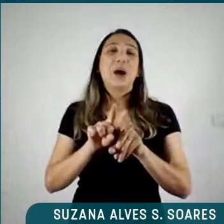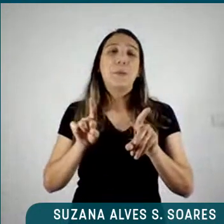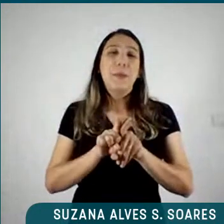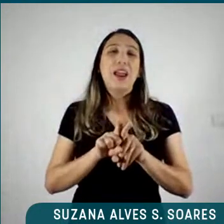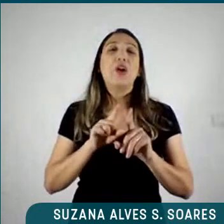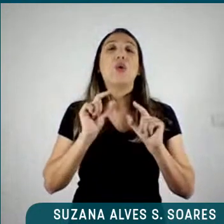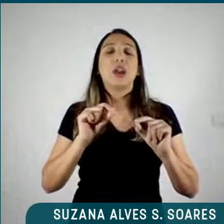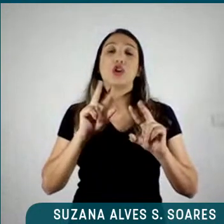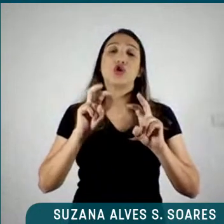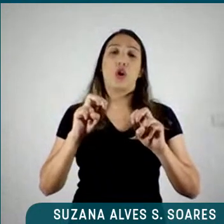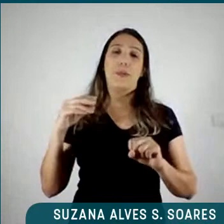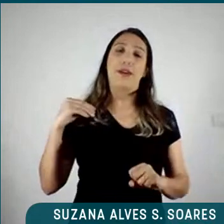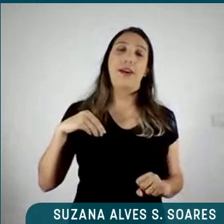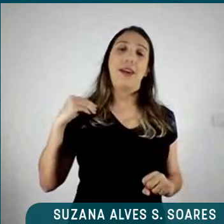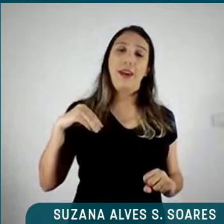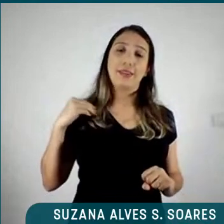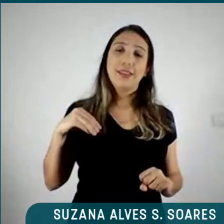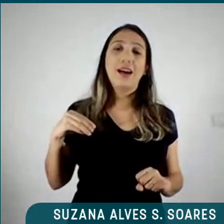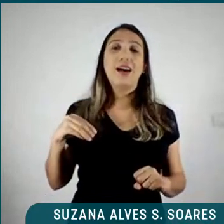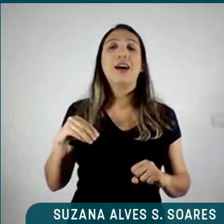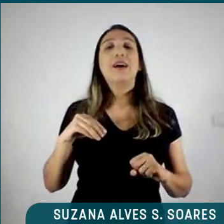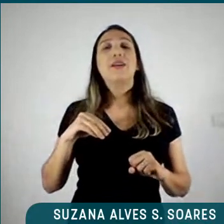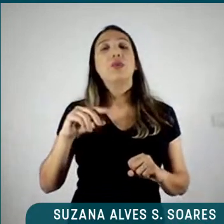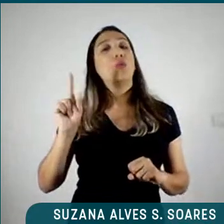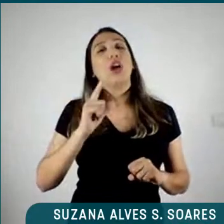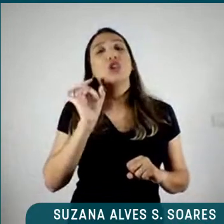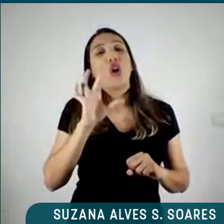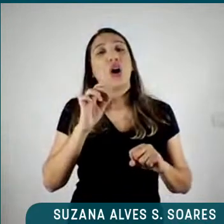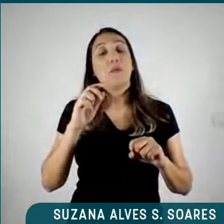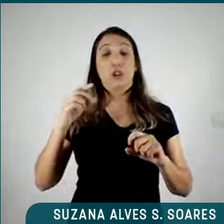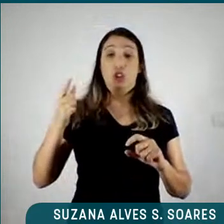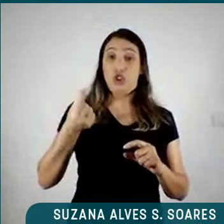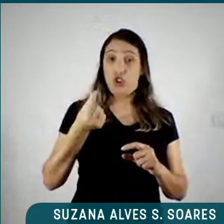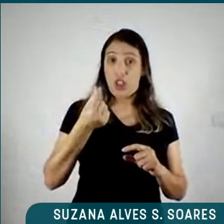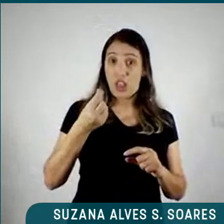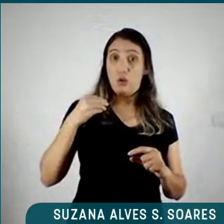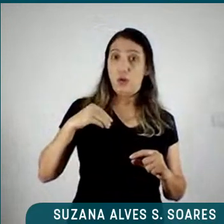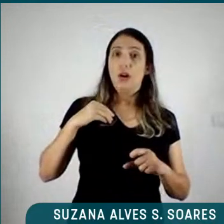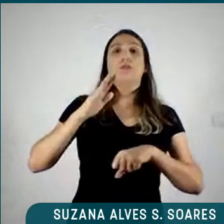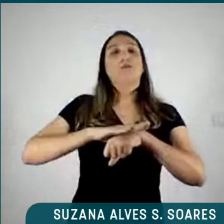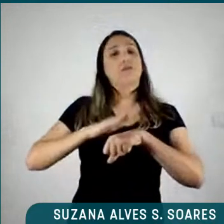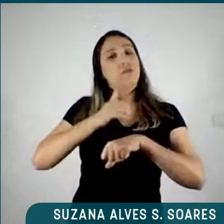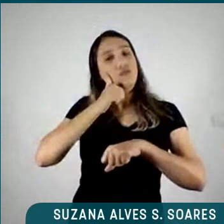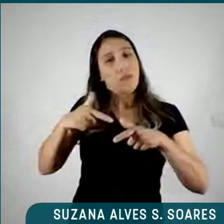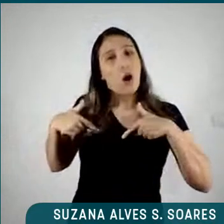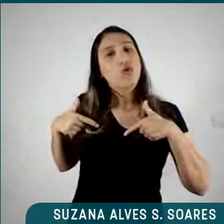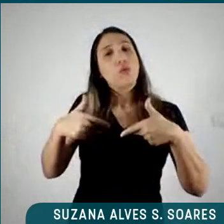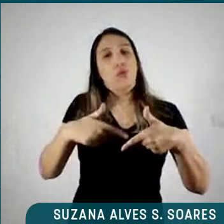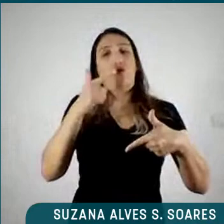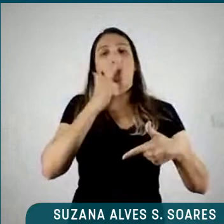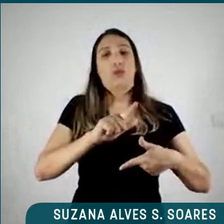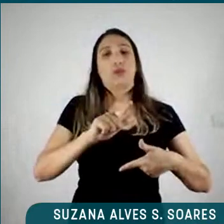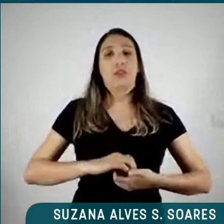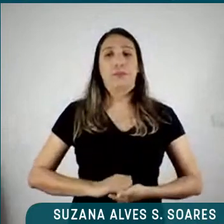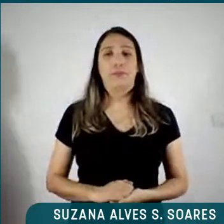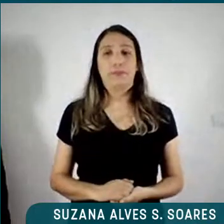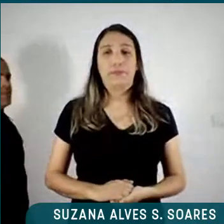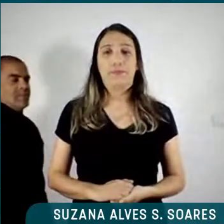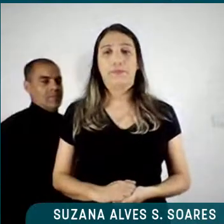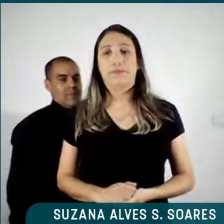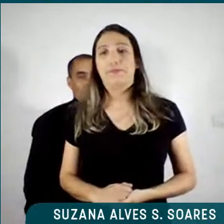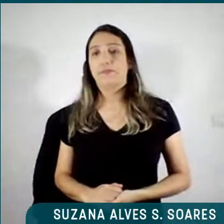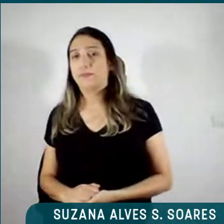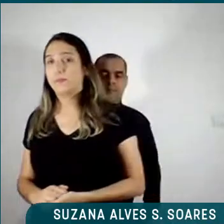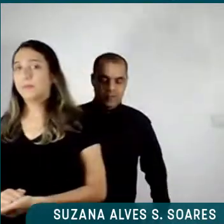can conquer minds and hearts. And of course, there is another point that is